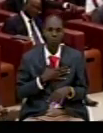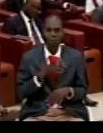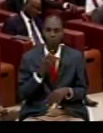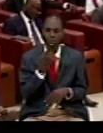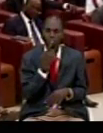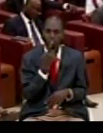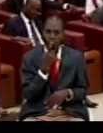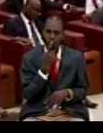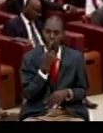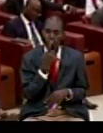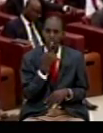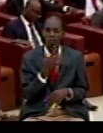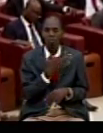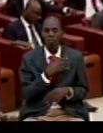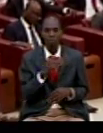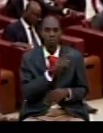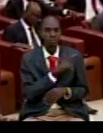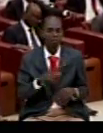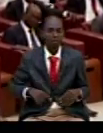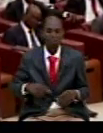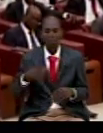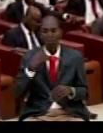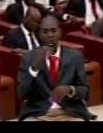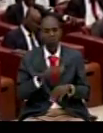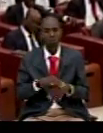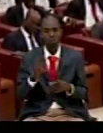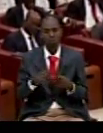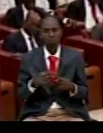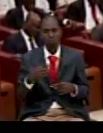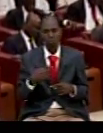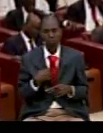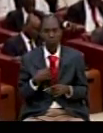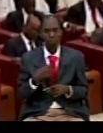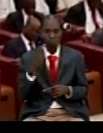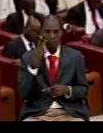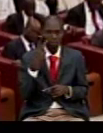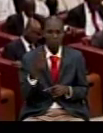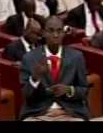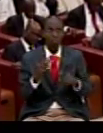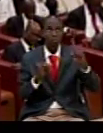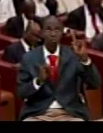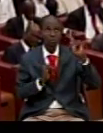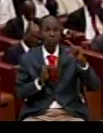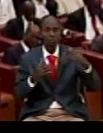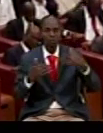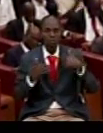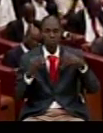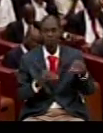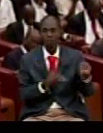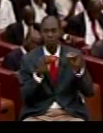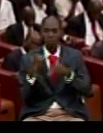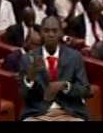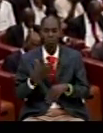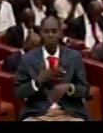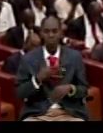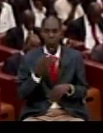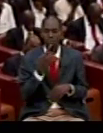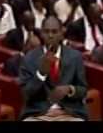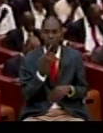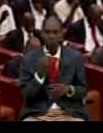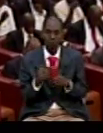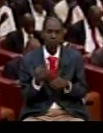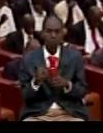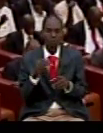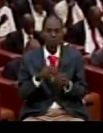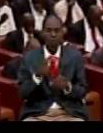mouth. And the Lord said unto me, behold, I have put my words in thy